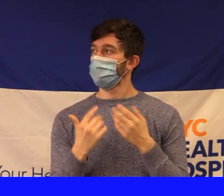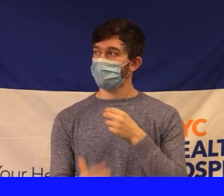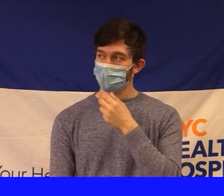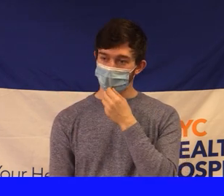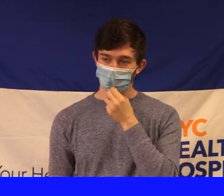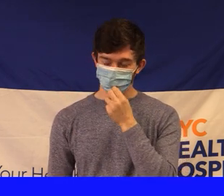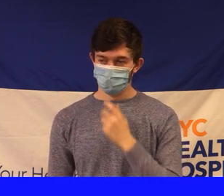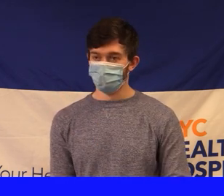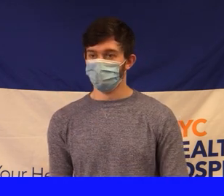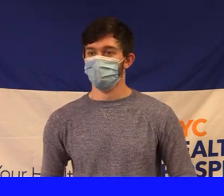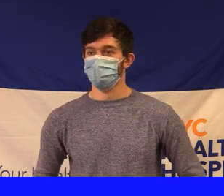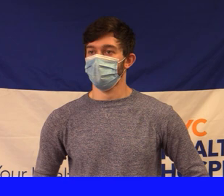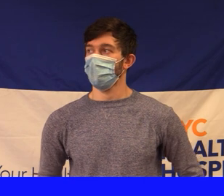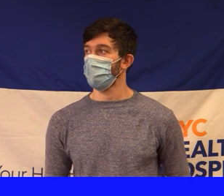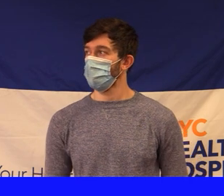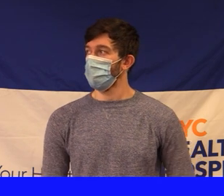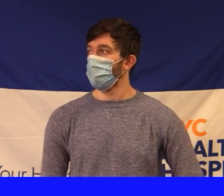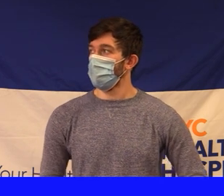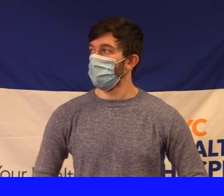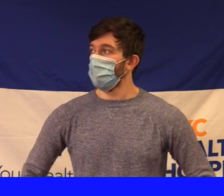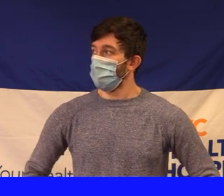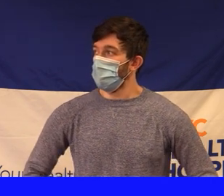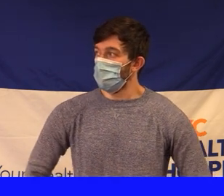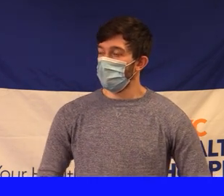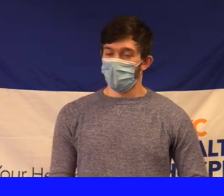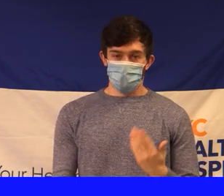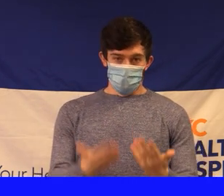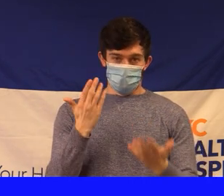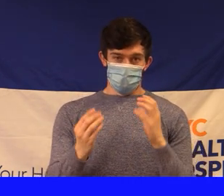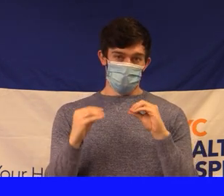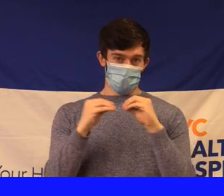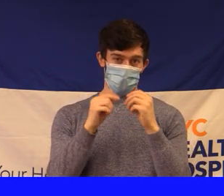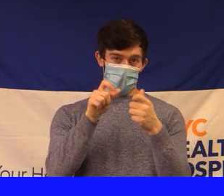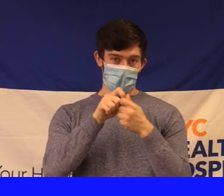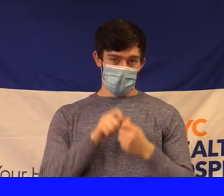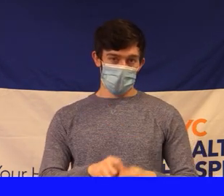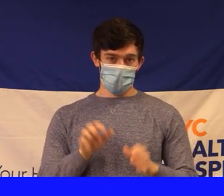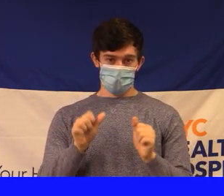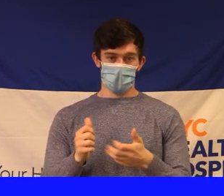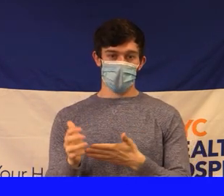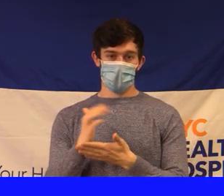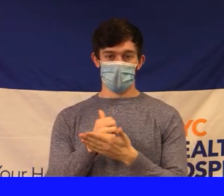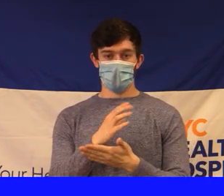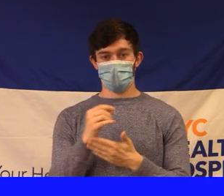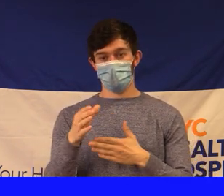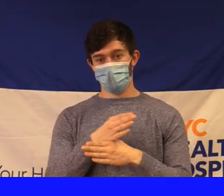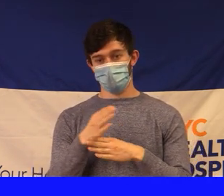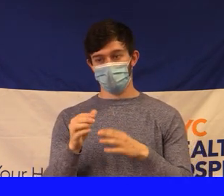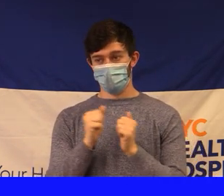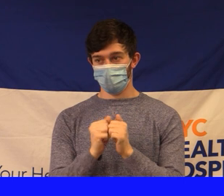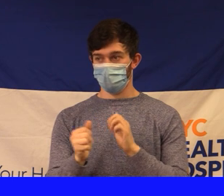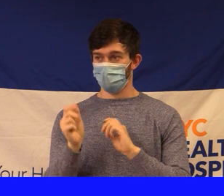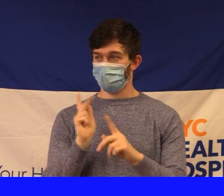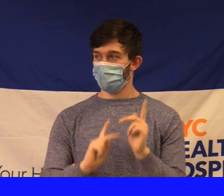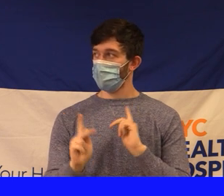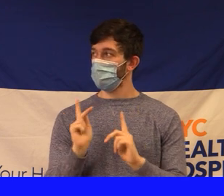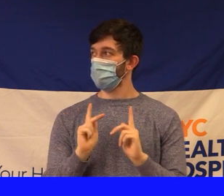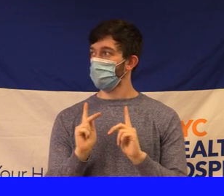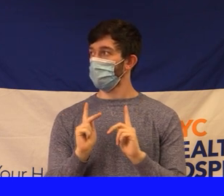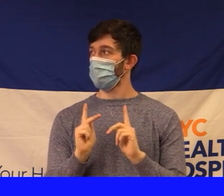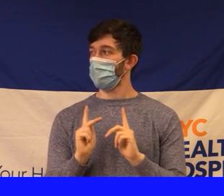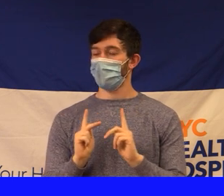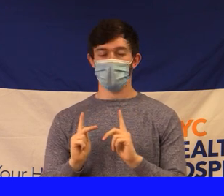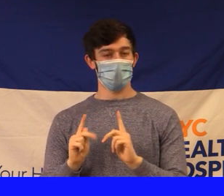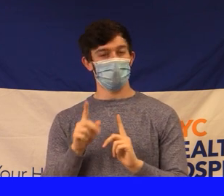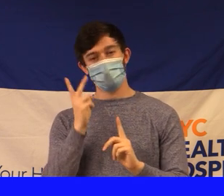more detail could be looked and maybe shared with us that information, like the current, you